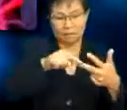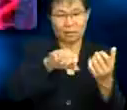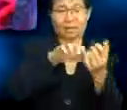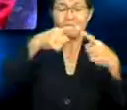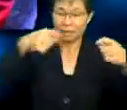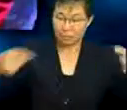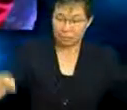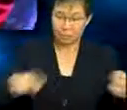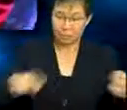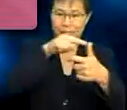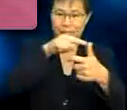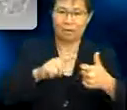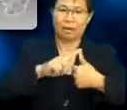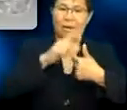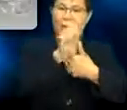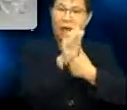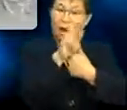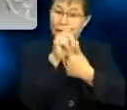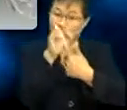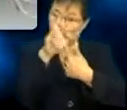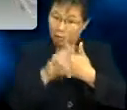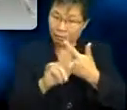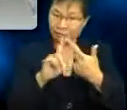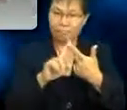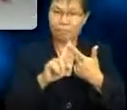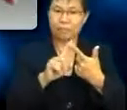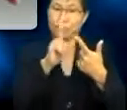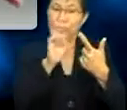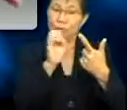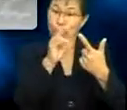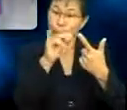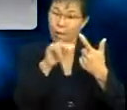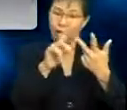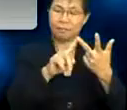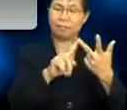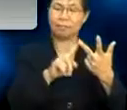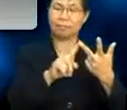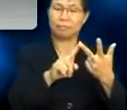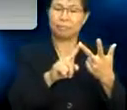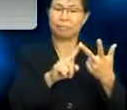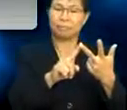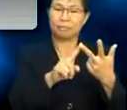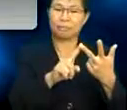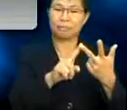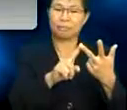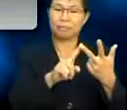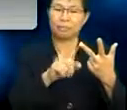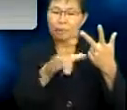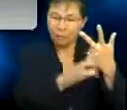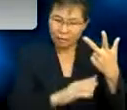There are 3 types. They are the artery, the vein,